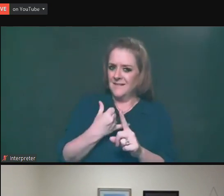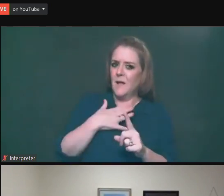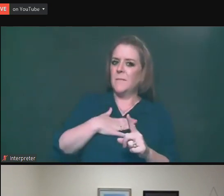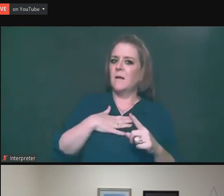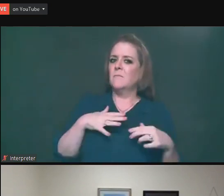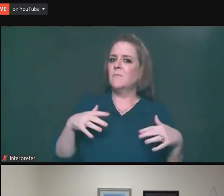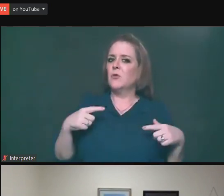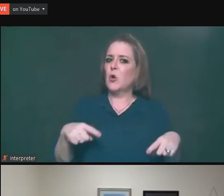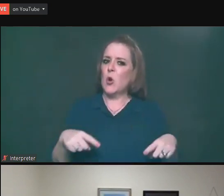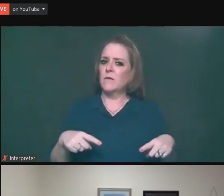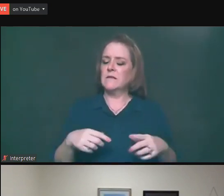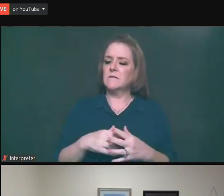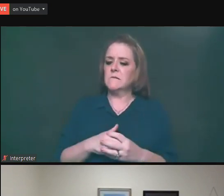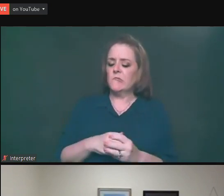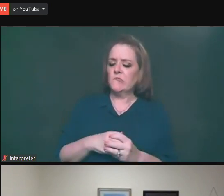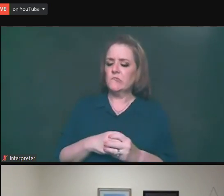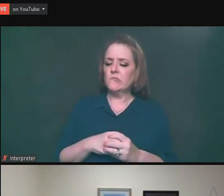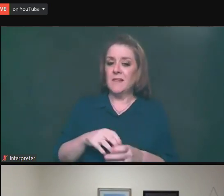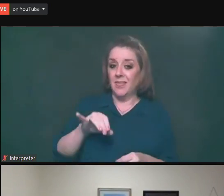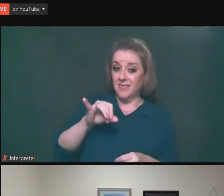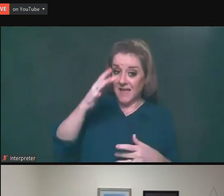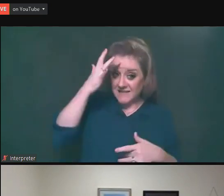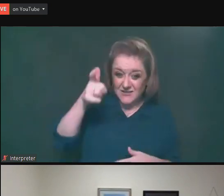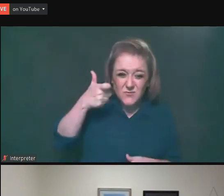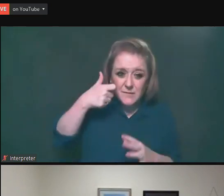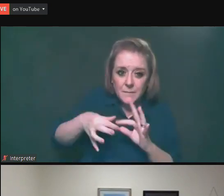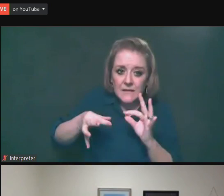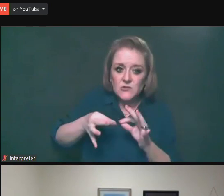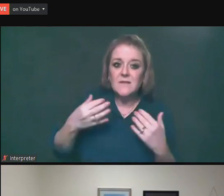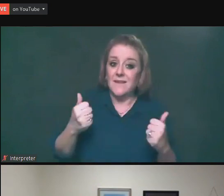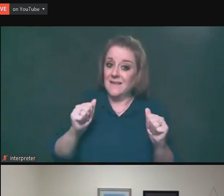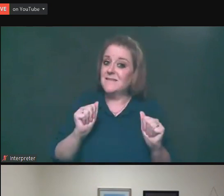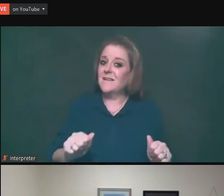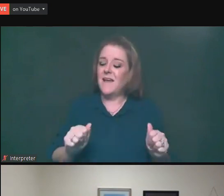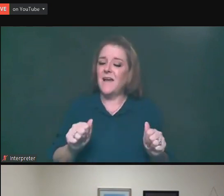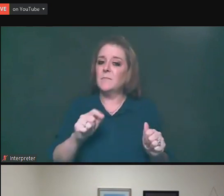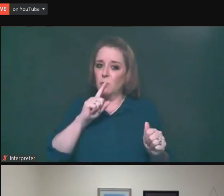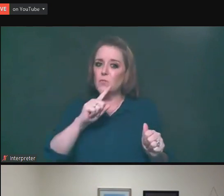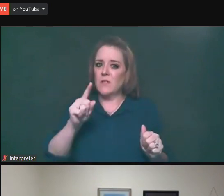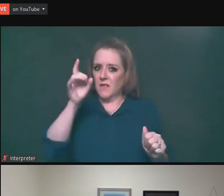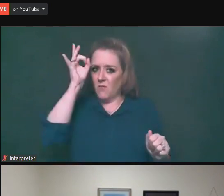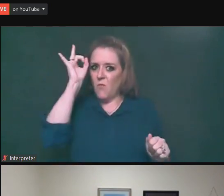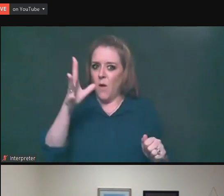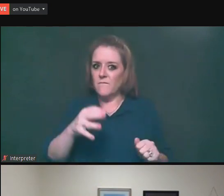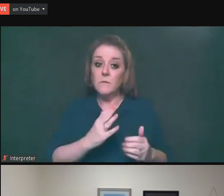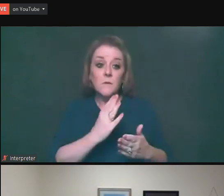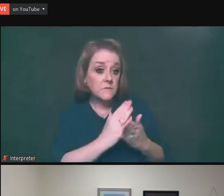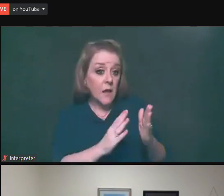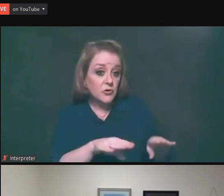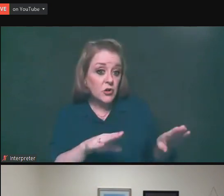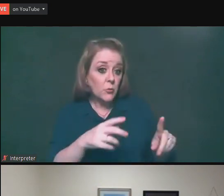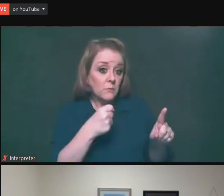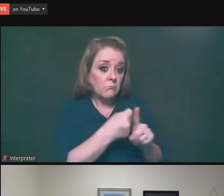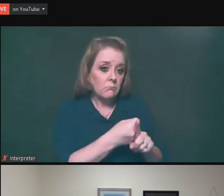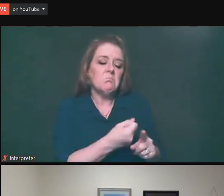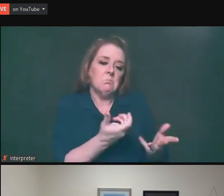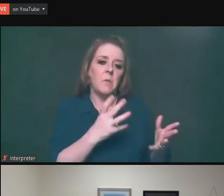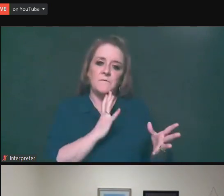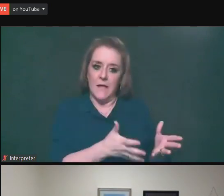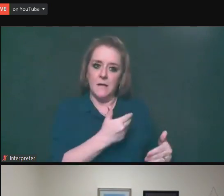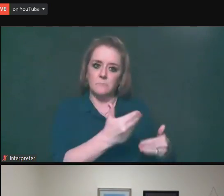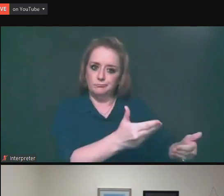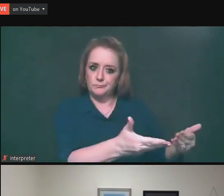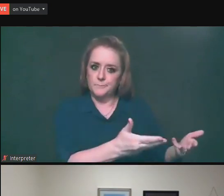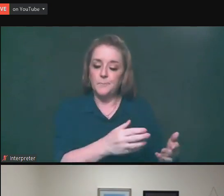small children, this disease can be fairly significant. You know, there are kiddos that will do well, and there are children that will